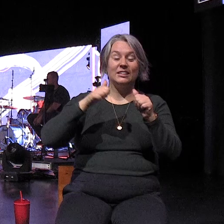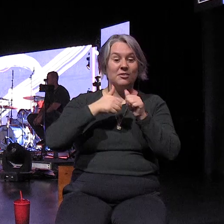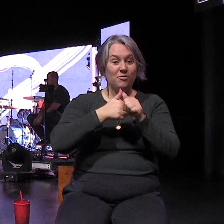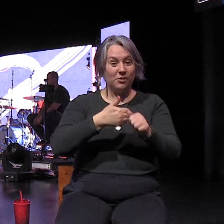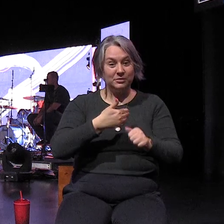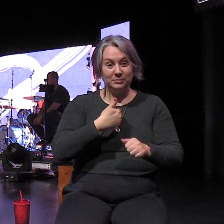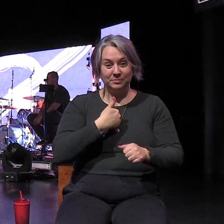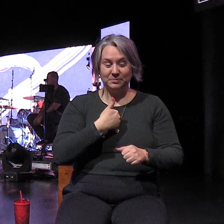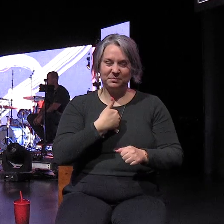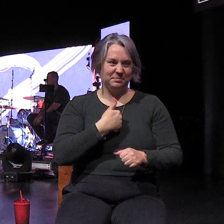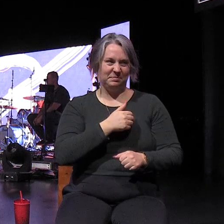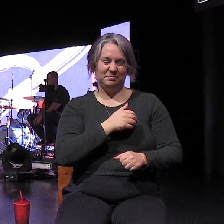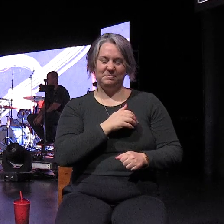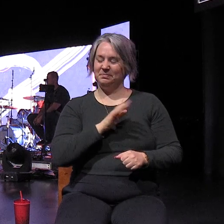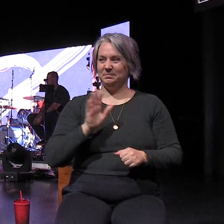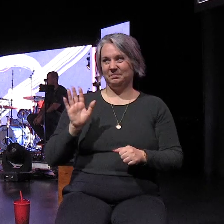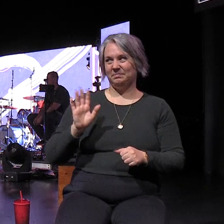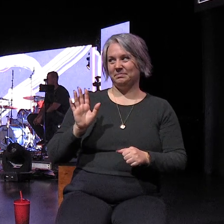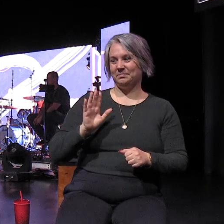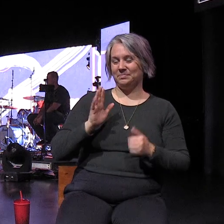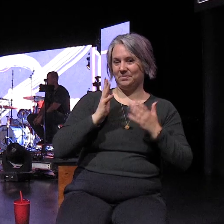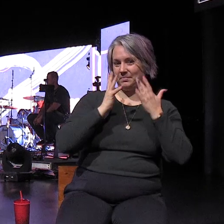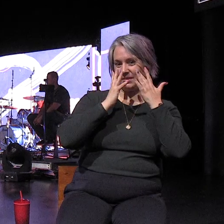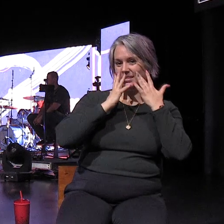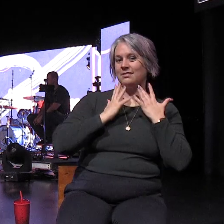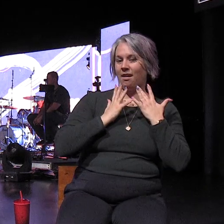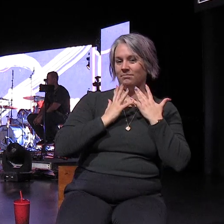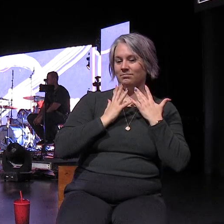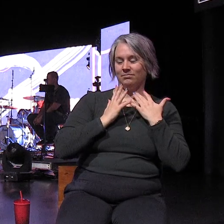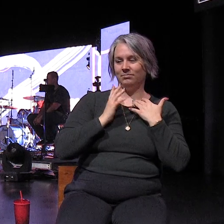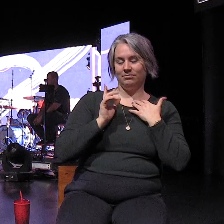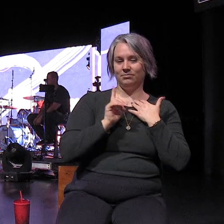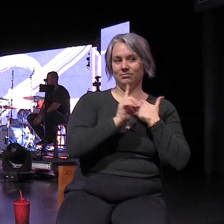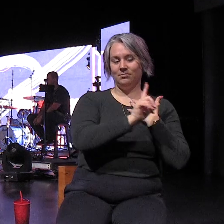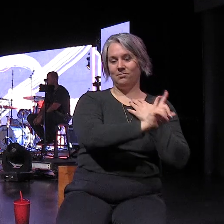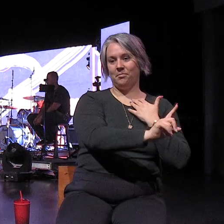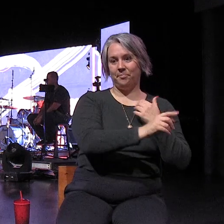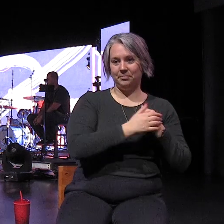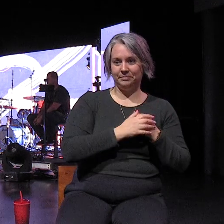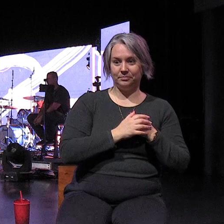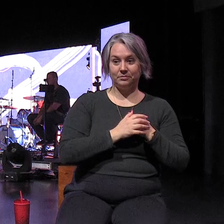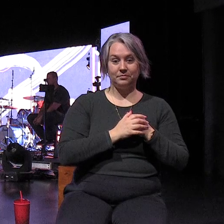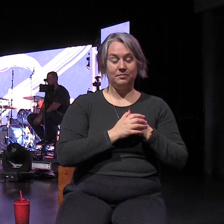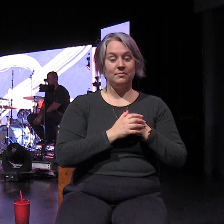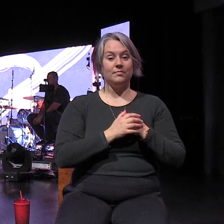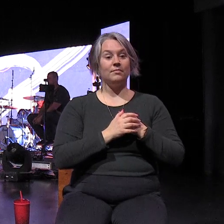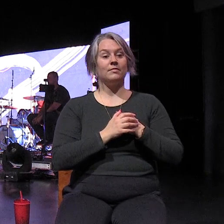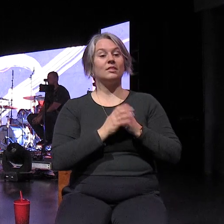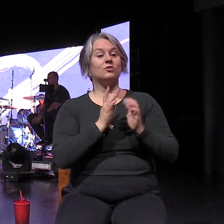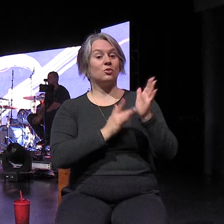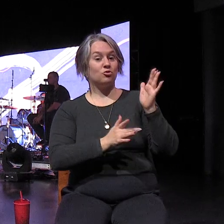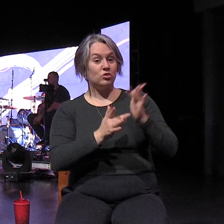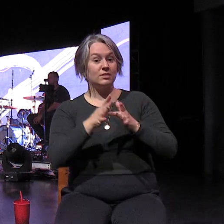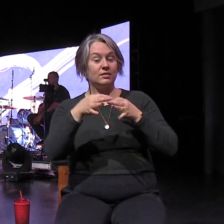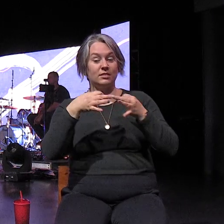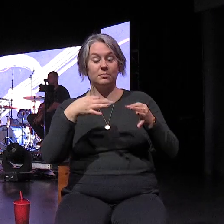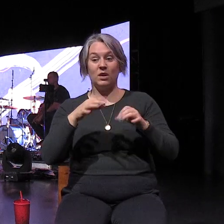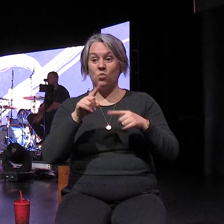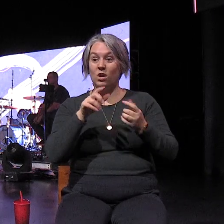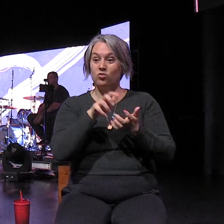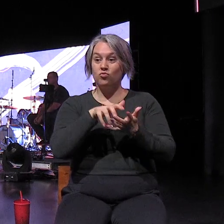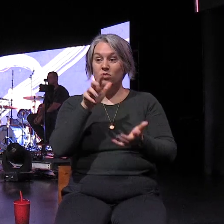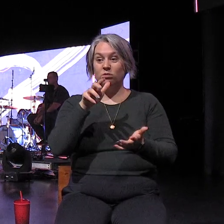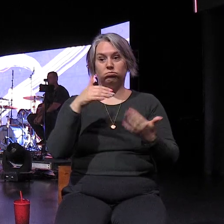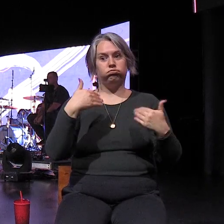there, but he walked away sorrowful. Jesus went on then to address how riches can make it very hard for a